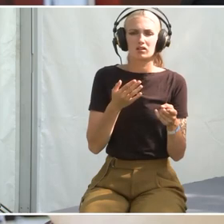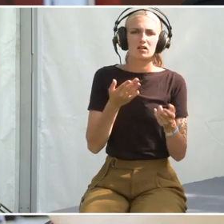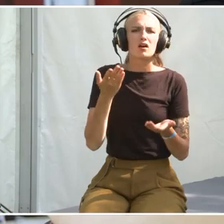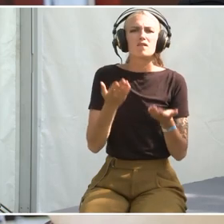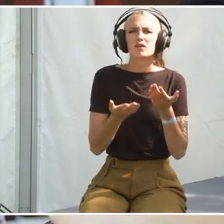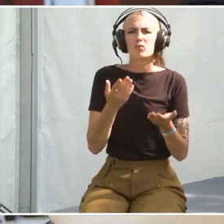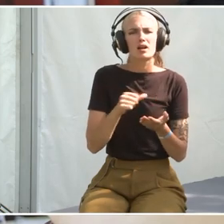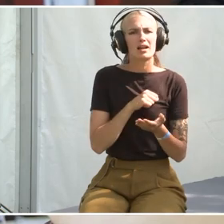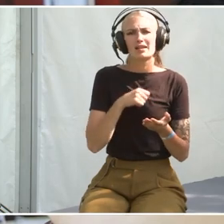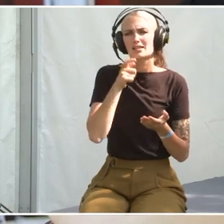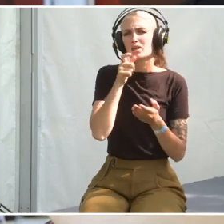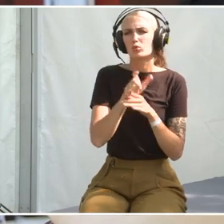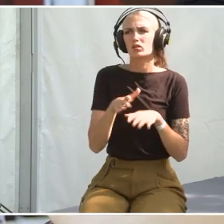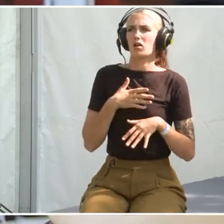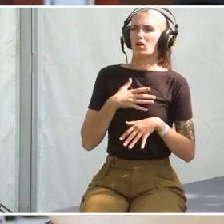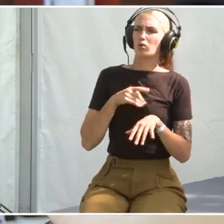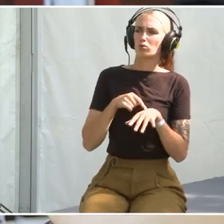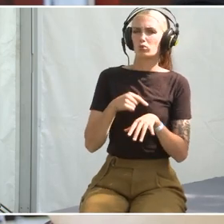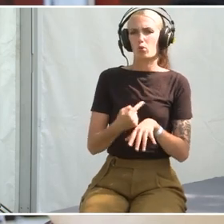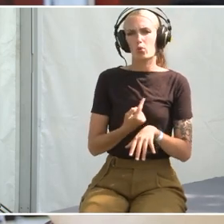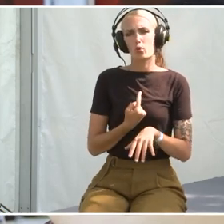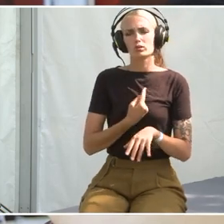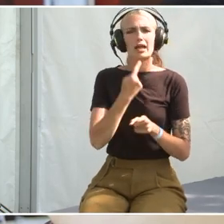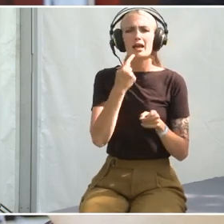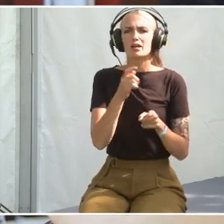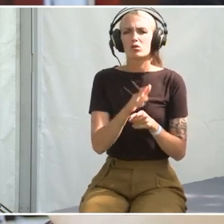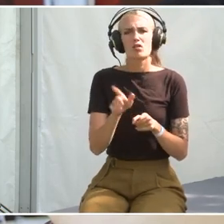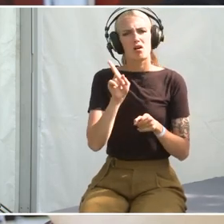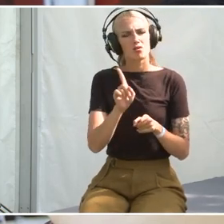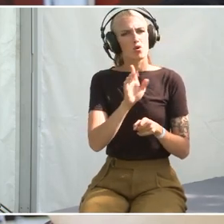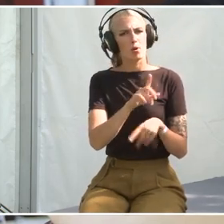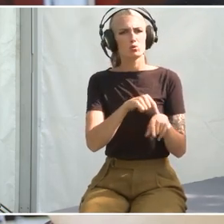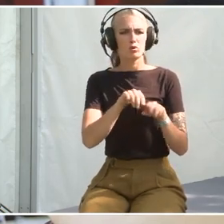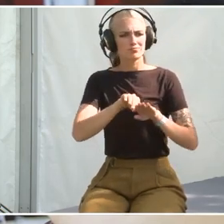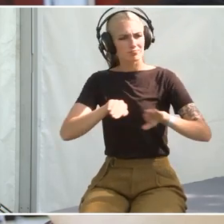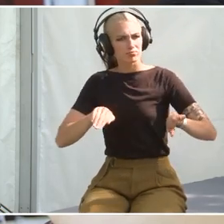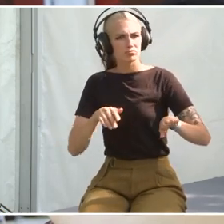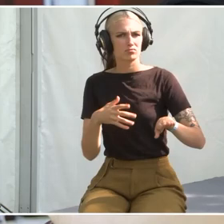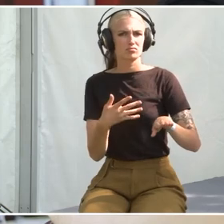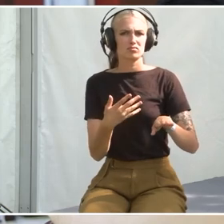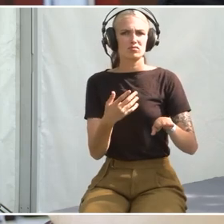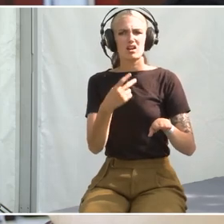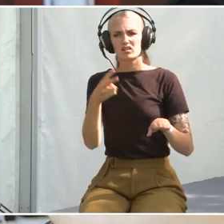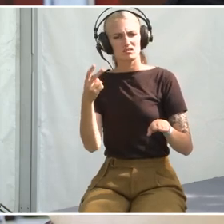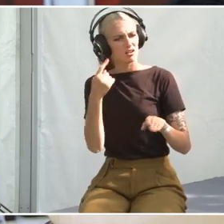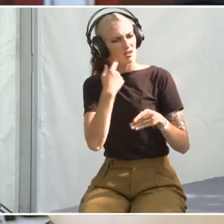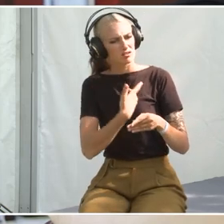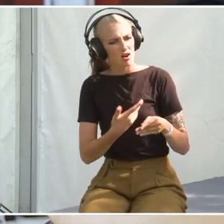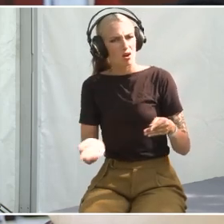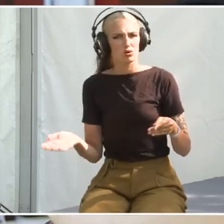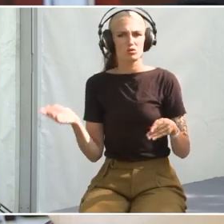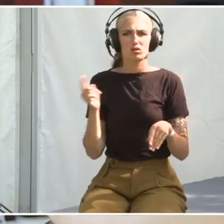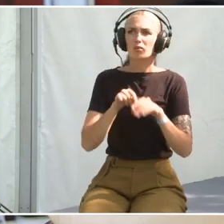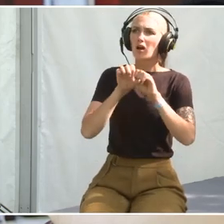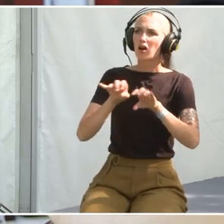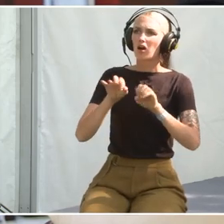maybe they don't say it themselves like, "Oh, I feel lonely," but they somehow feel left out, misunderstood, not seen, not heard